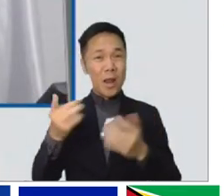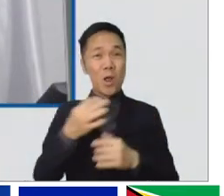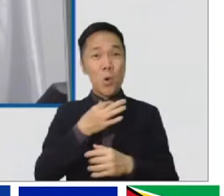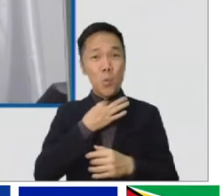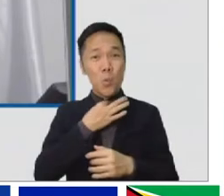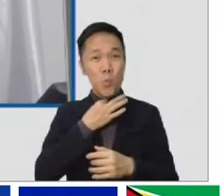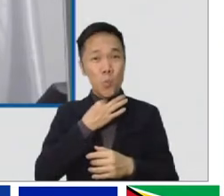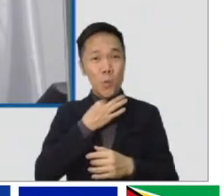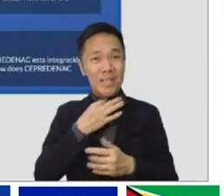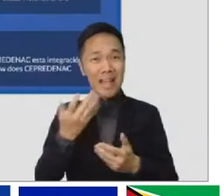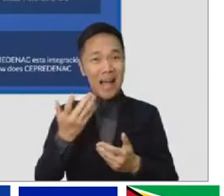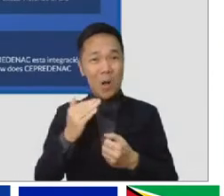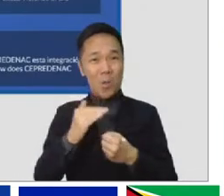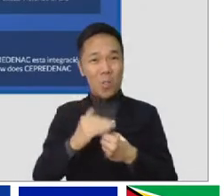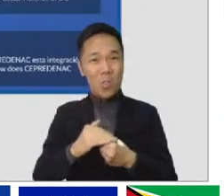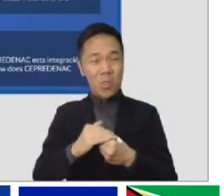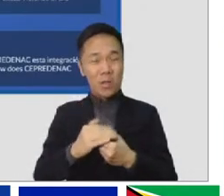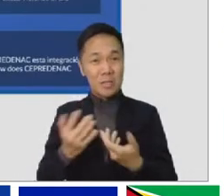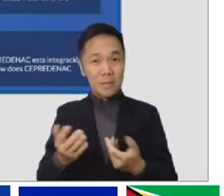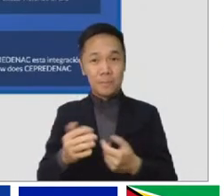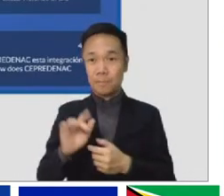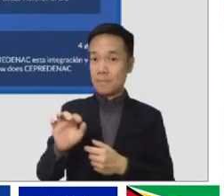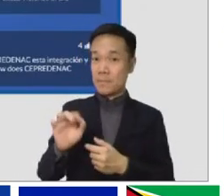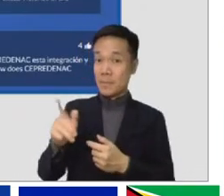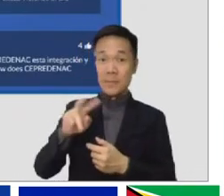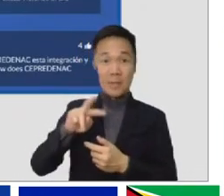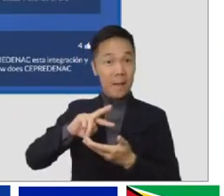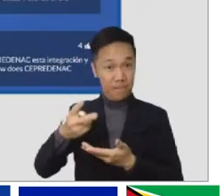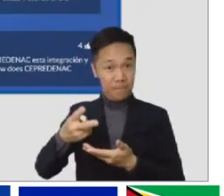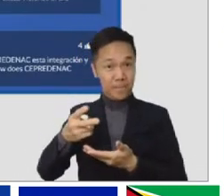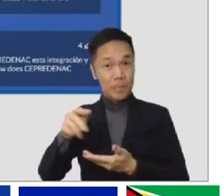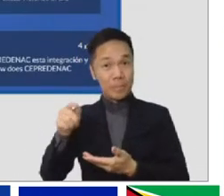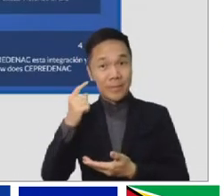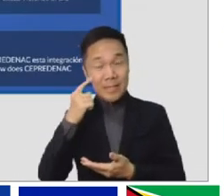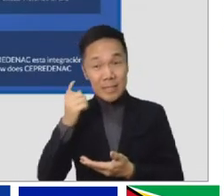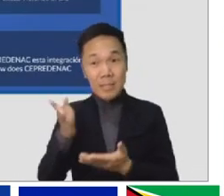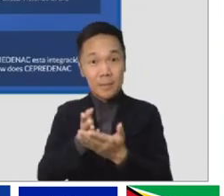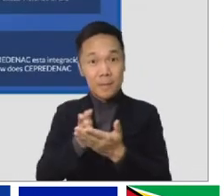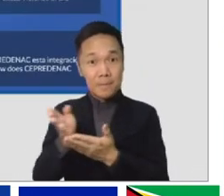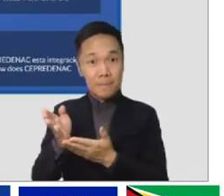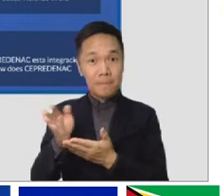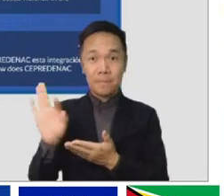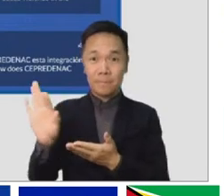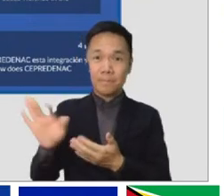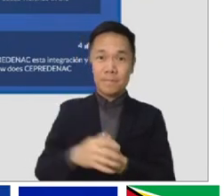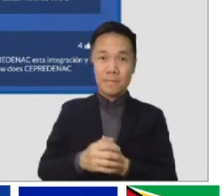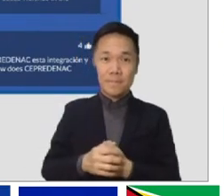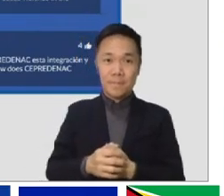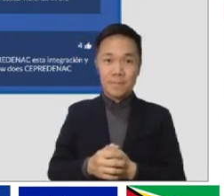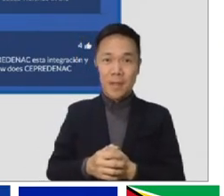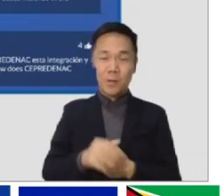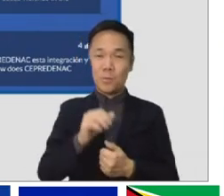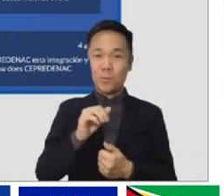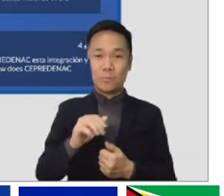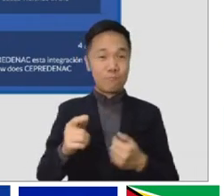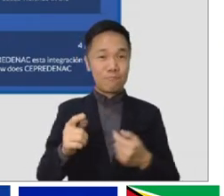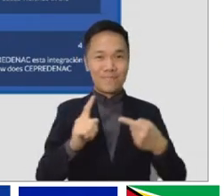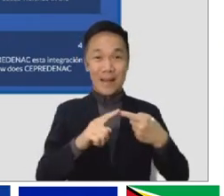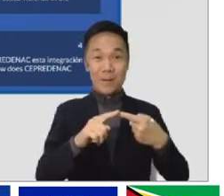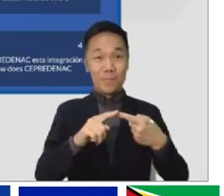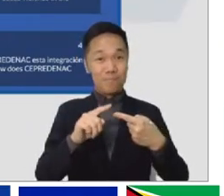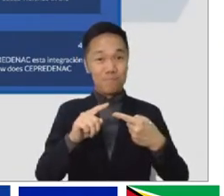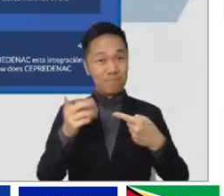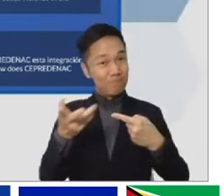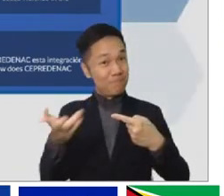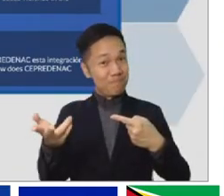don't need to do it. I've got a strange situation where I hear everything at the same time. Claudia, I think if